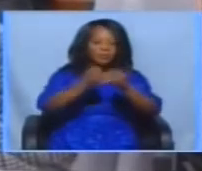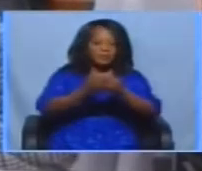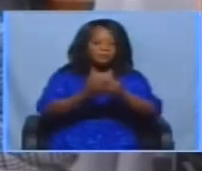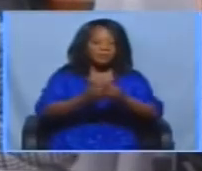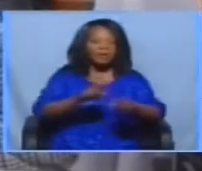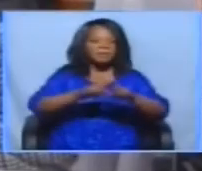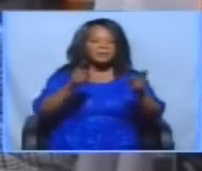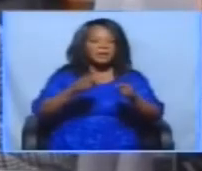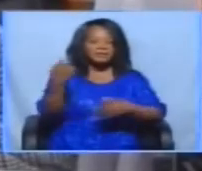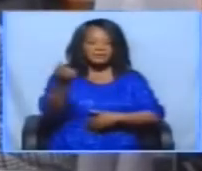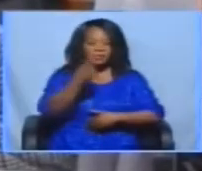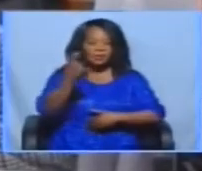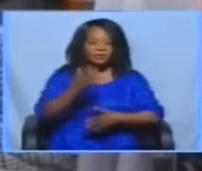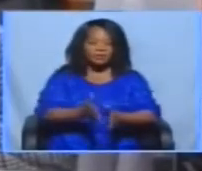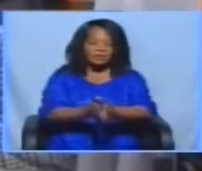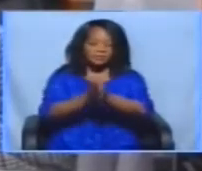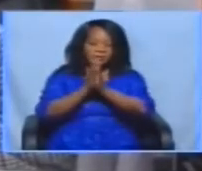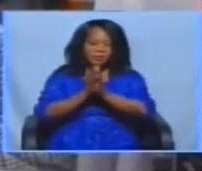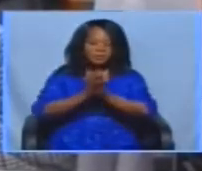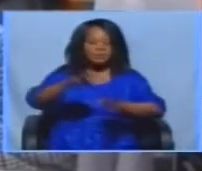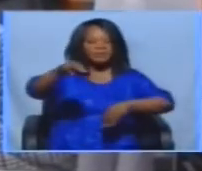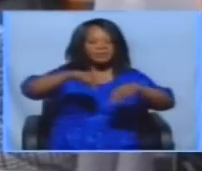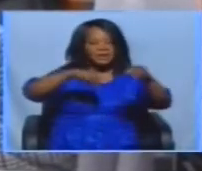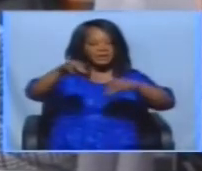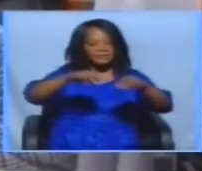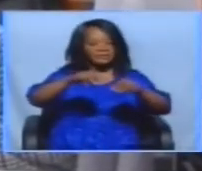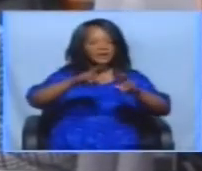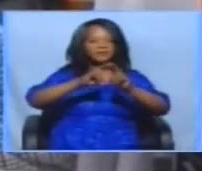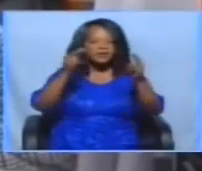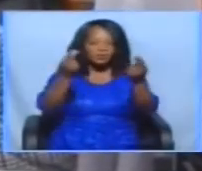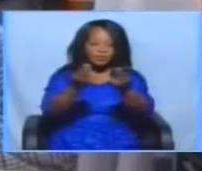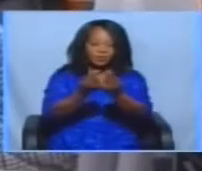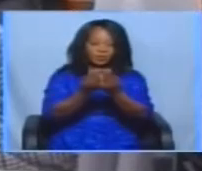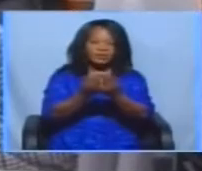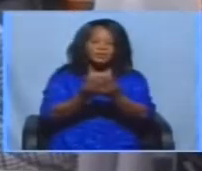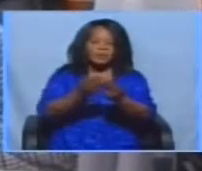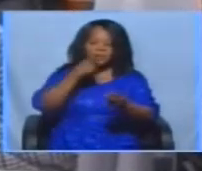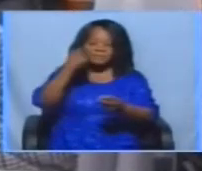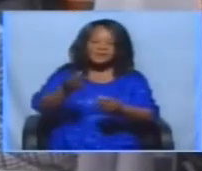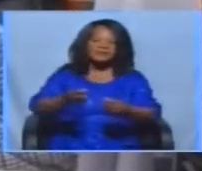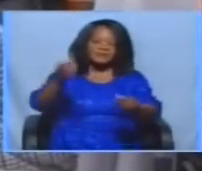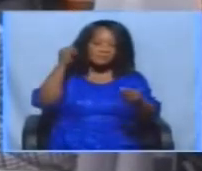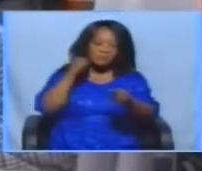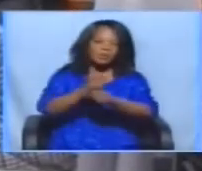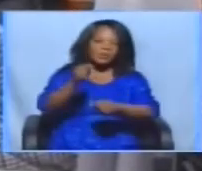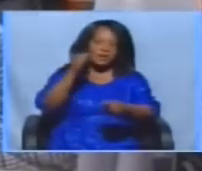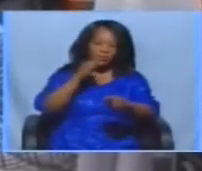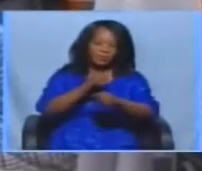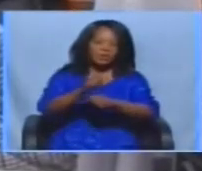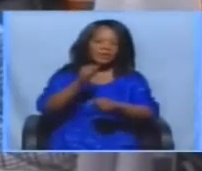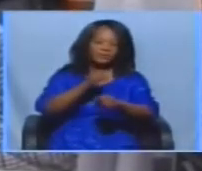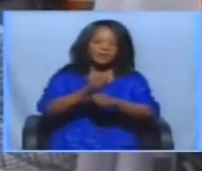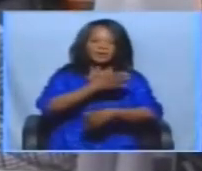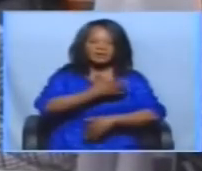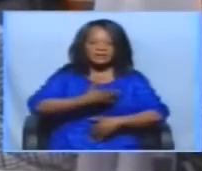appeal is for both management and the union to be magnanimous enough to bend